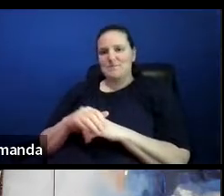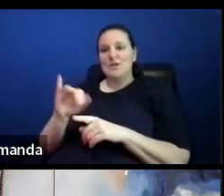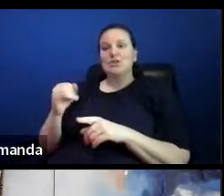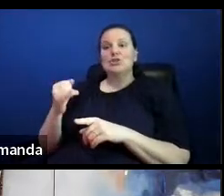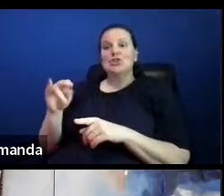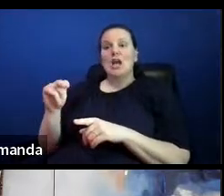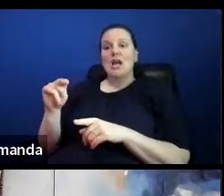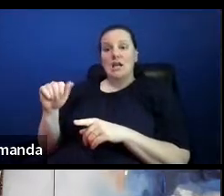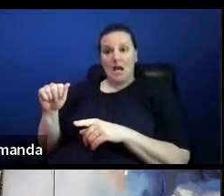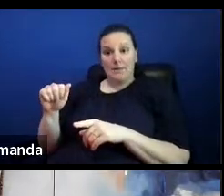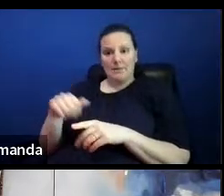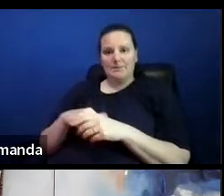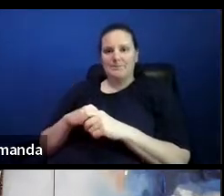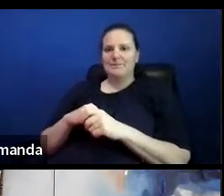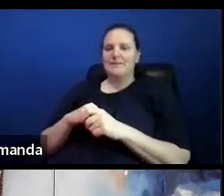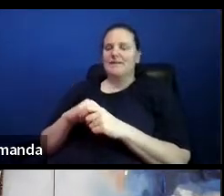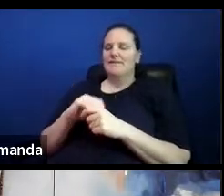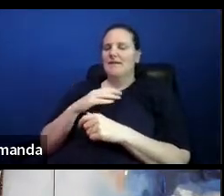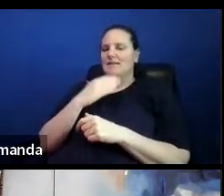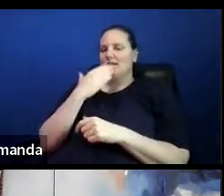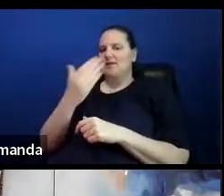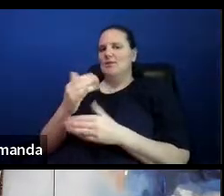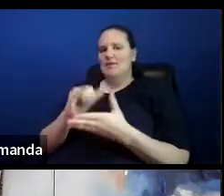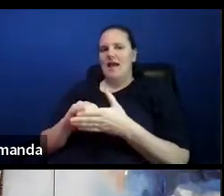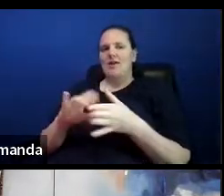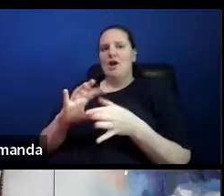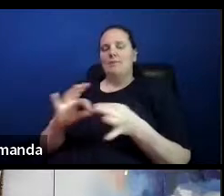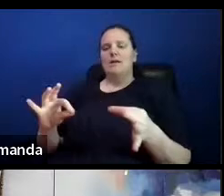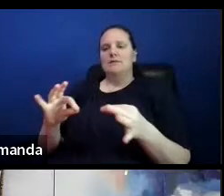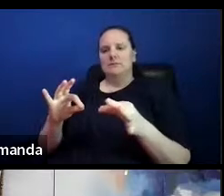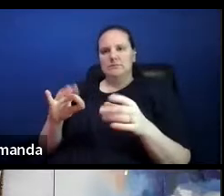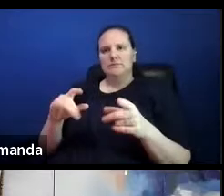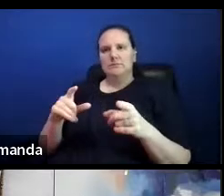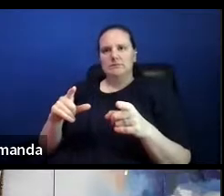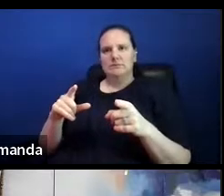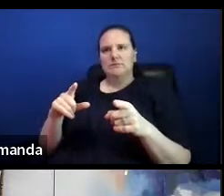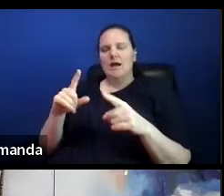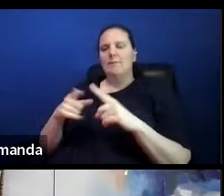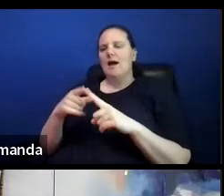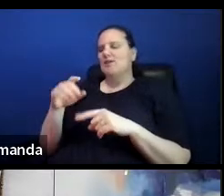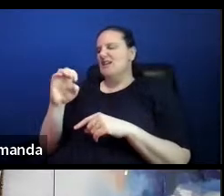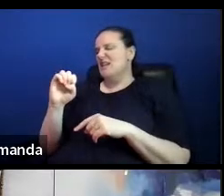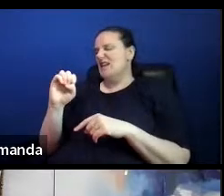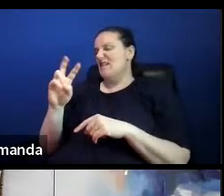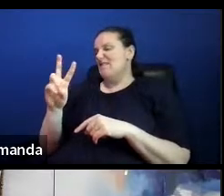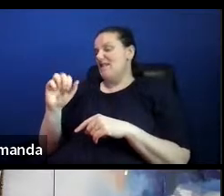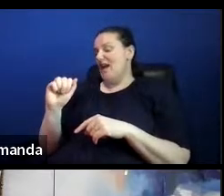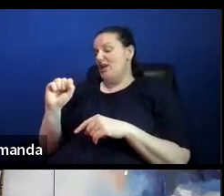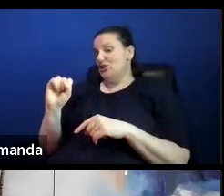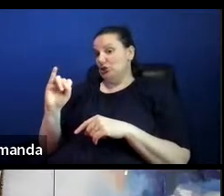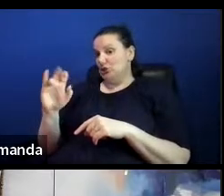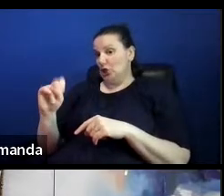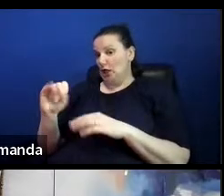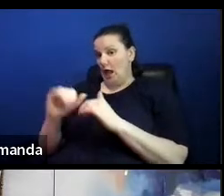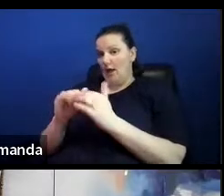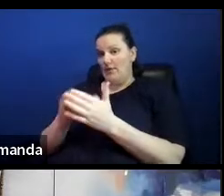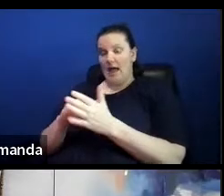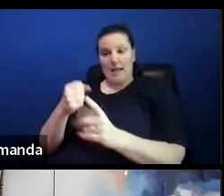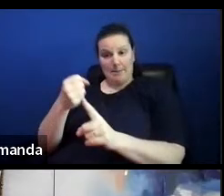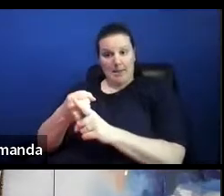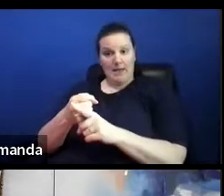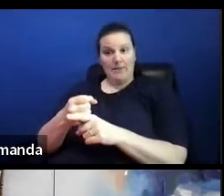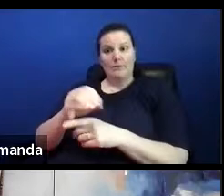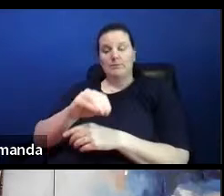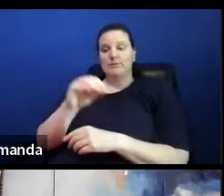Jana. Thank you. I thought the comment about evasion and how that would impact the